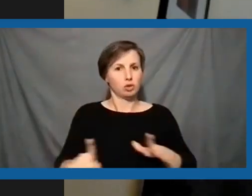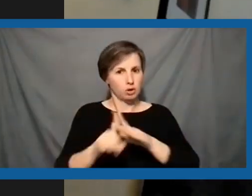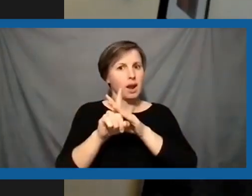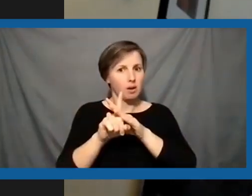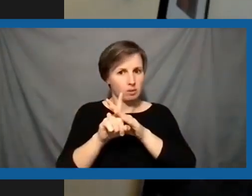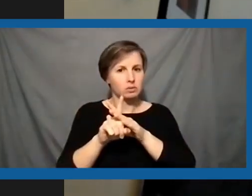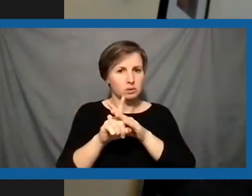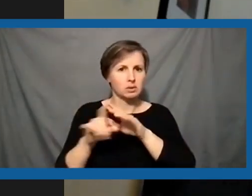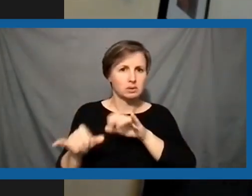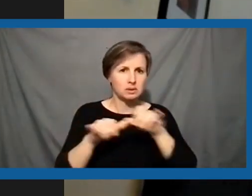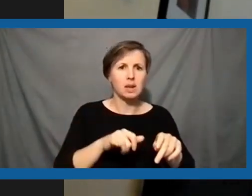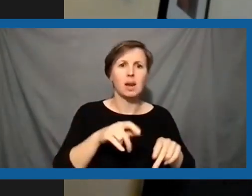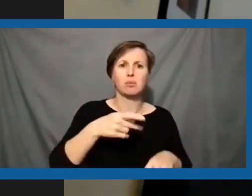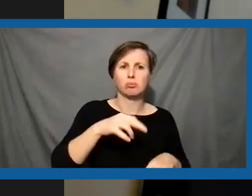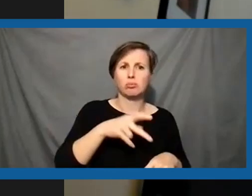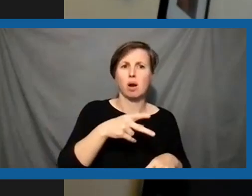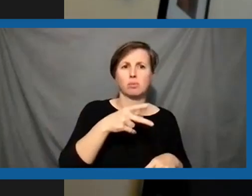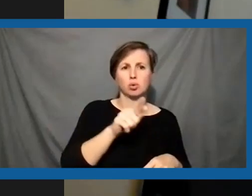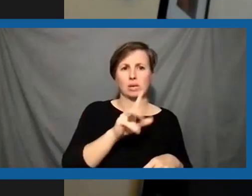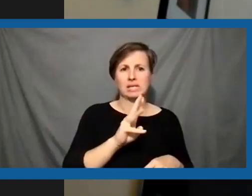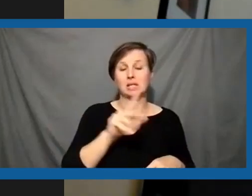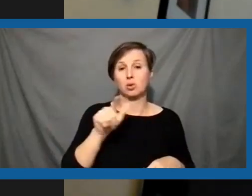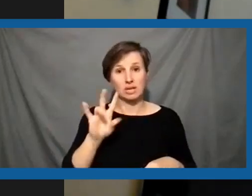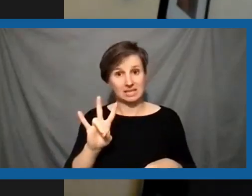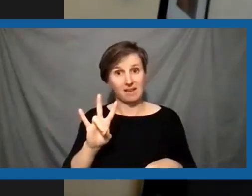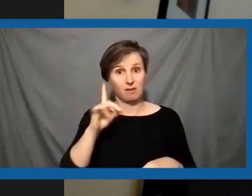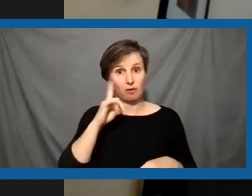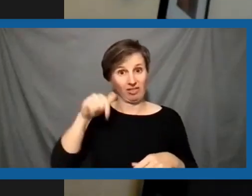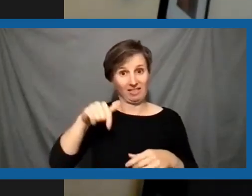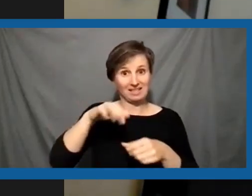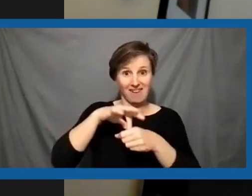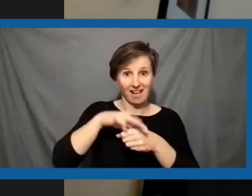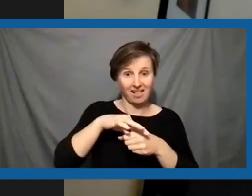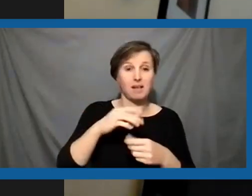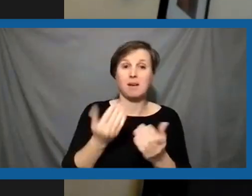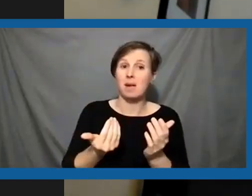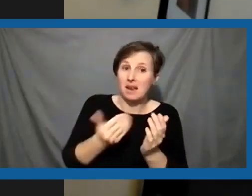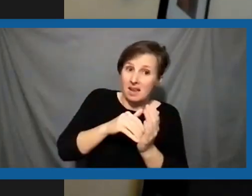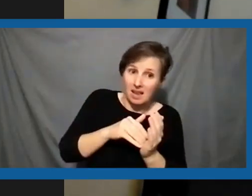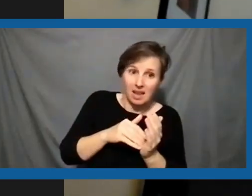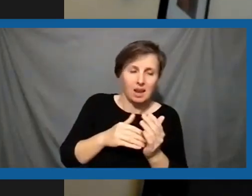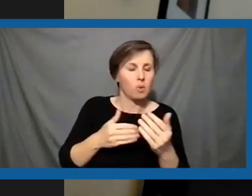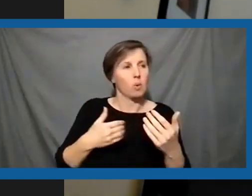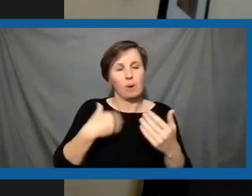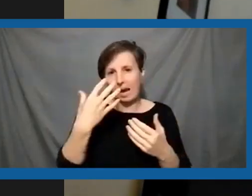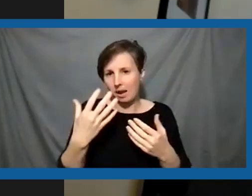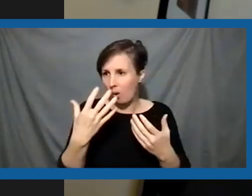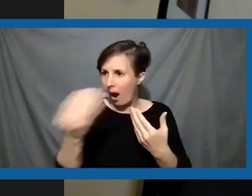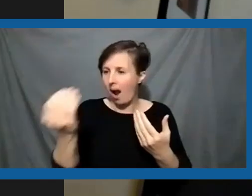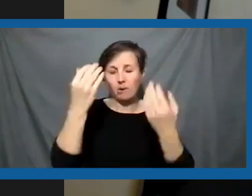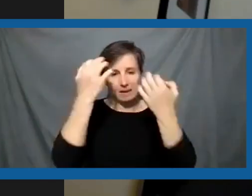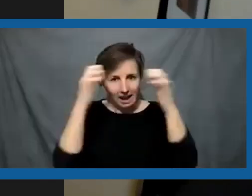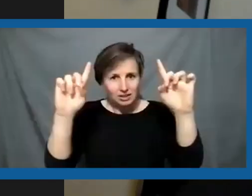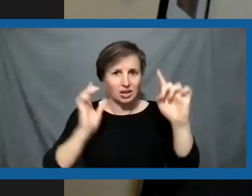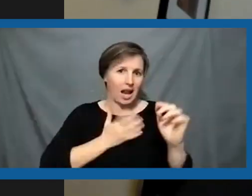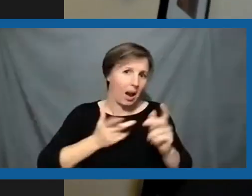had Prop 26 and 27 on this ballot. You know, once again, we get out there and we educate our people. We go to